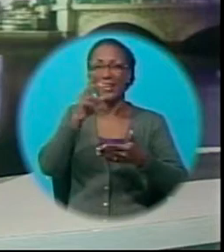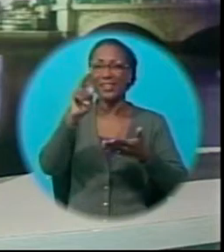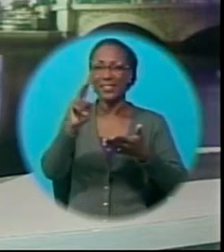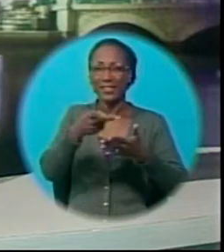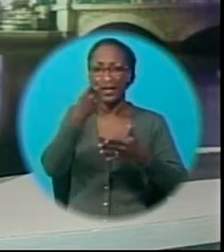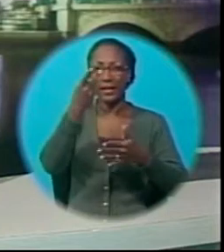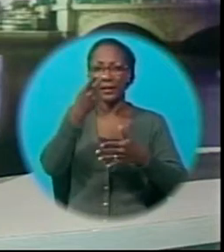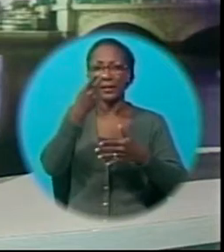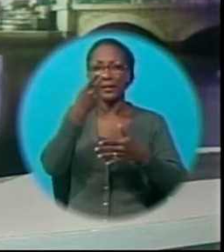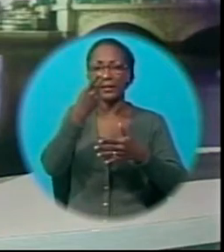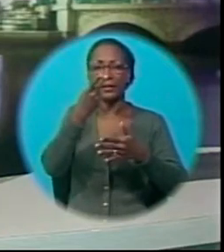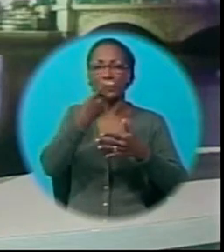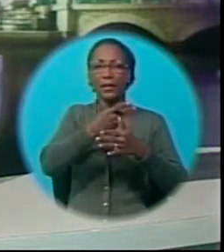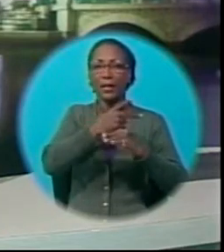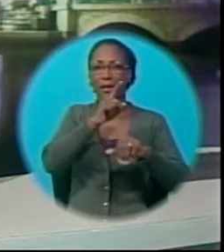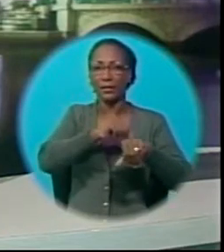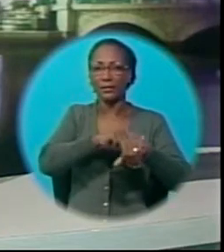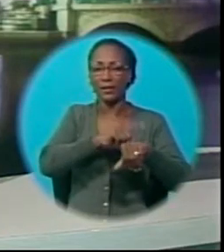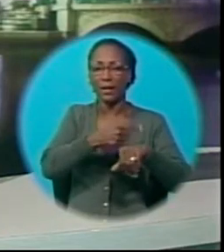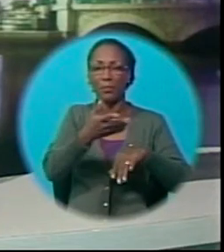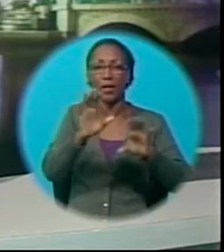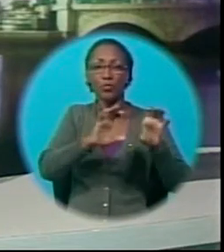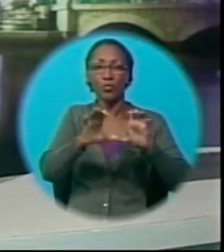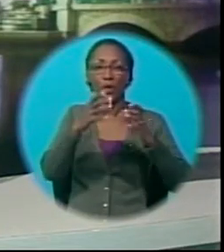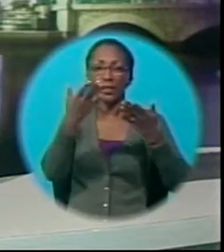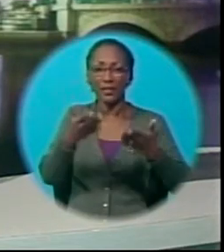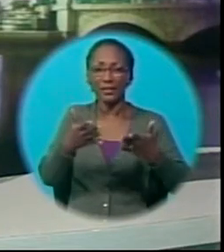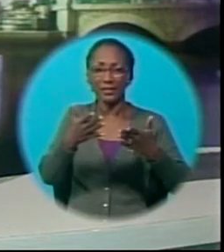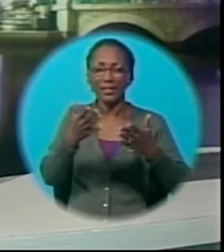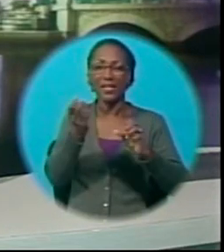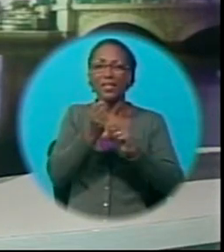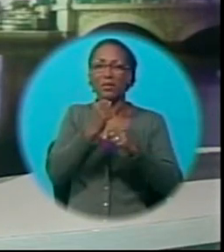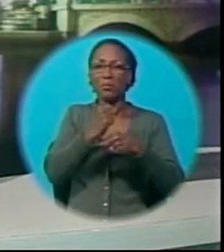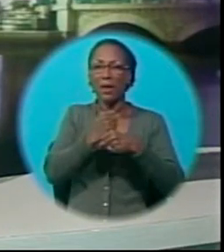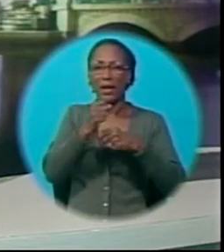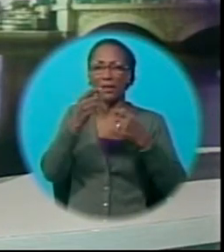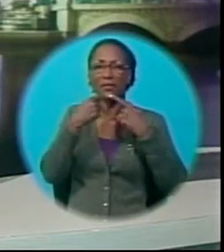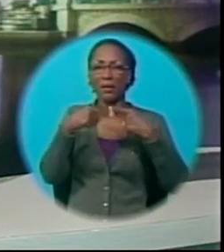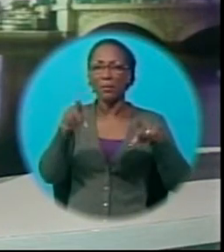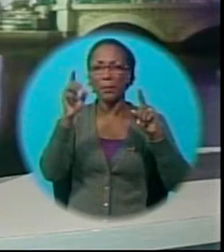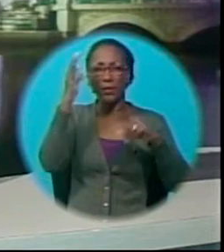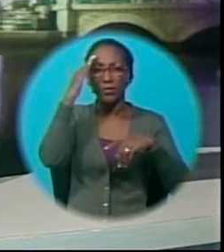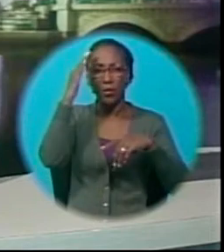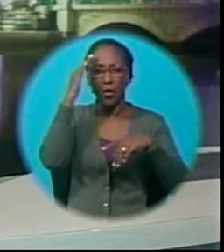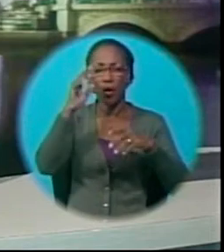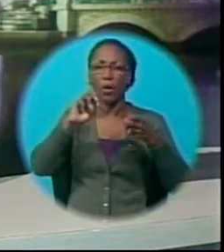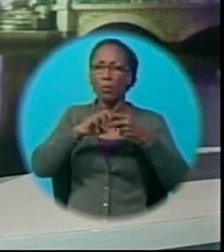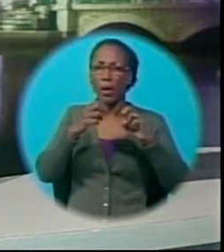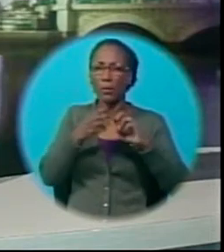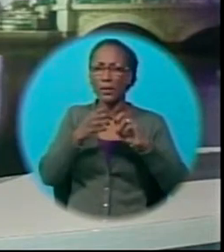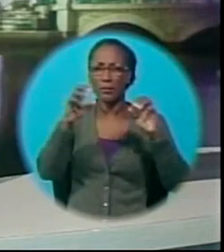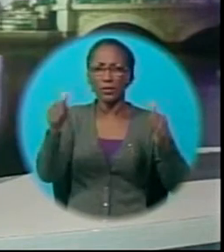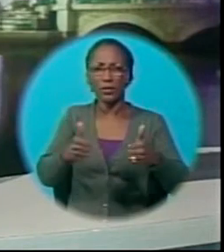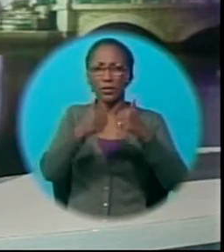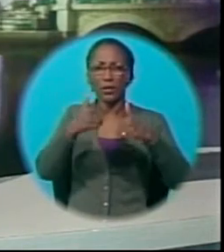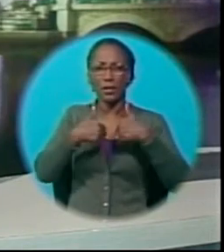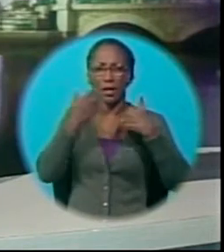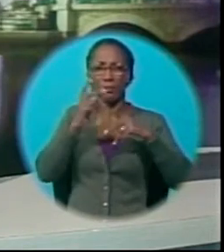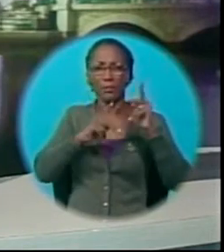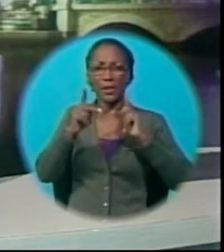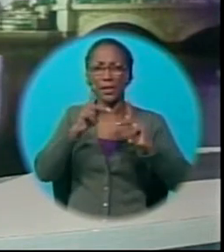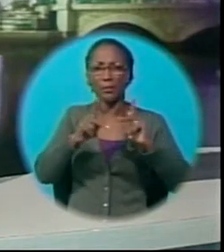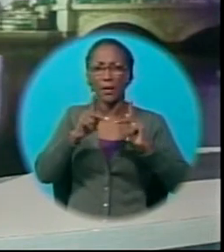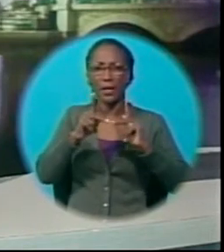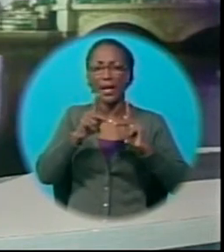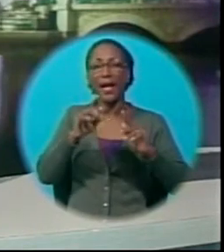which was introduced by the Division of Youth Affairs to sensitize the public to the issues confronting young people, highlight the positive contributions of